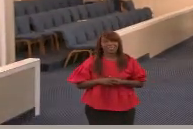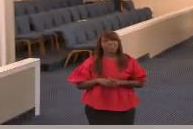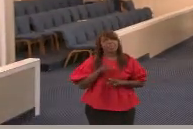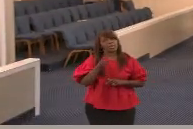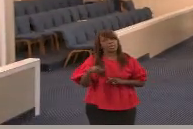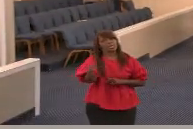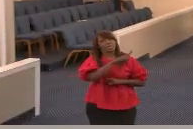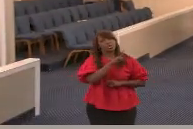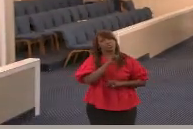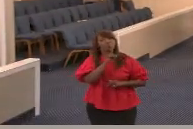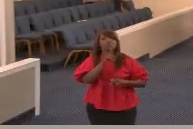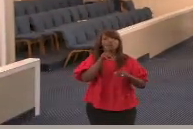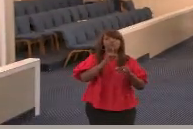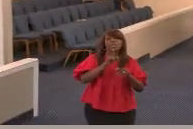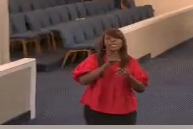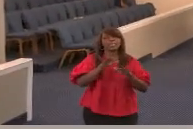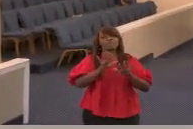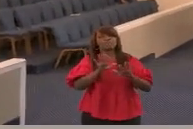Many of you